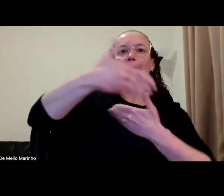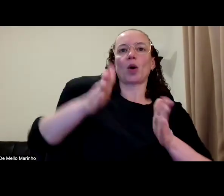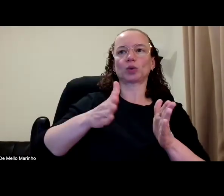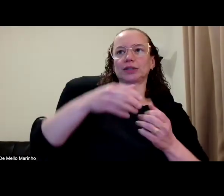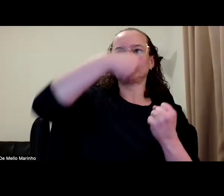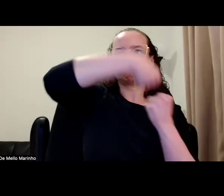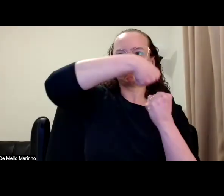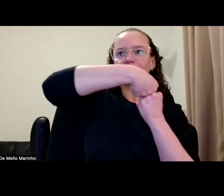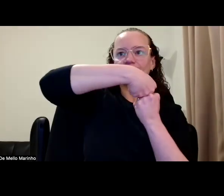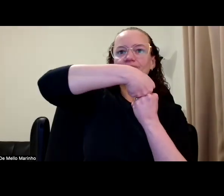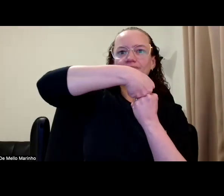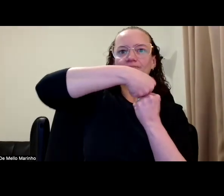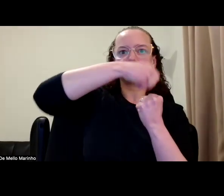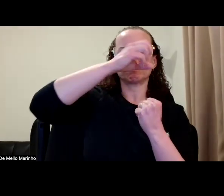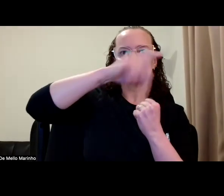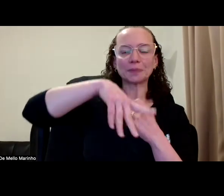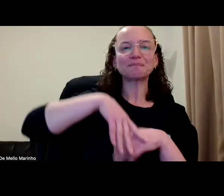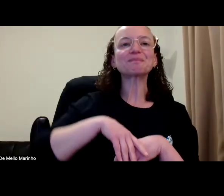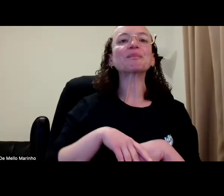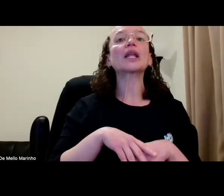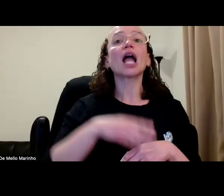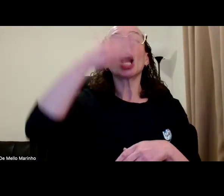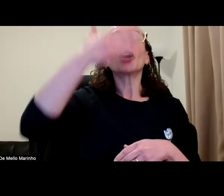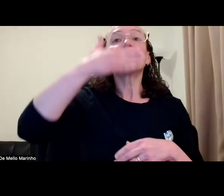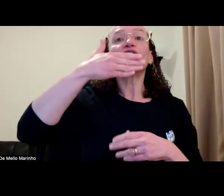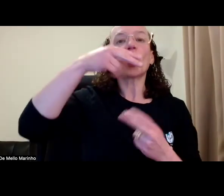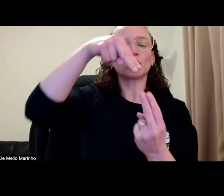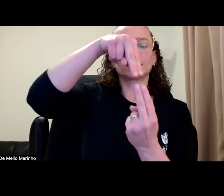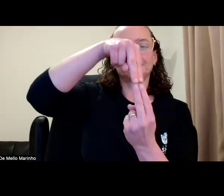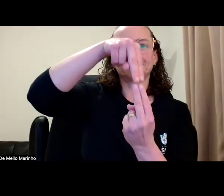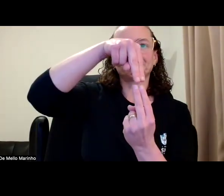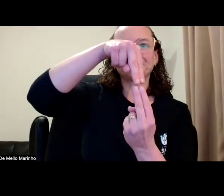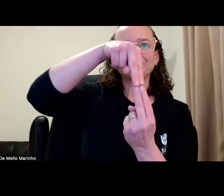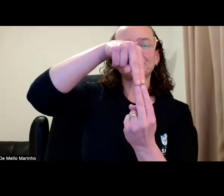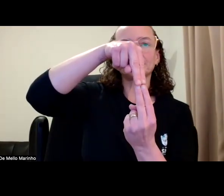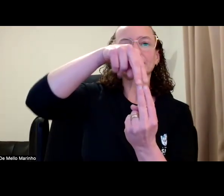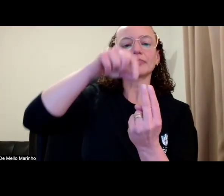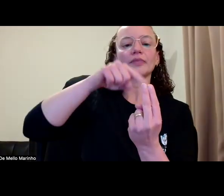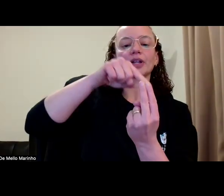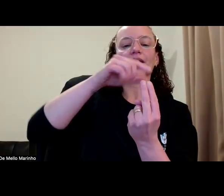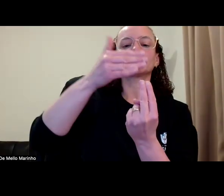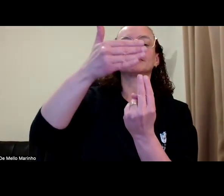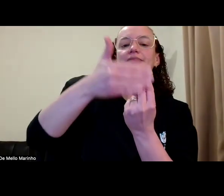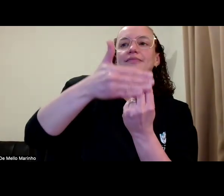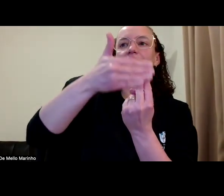teeth, right? They look more like a box, big molar. So the front teeth,